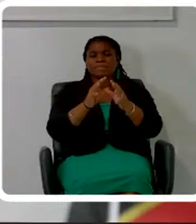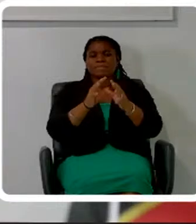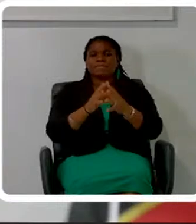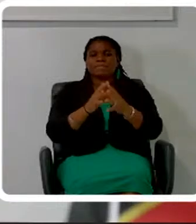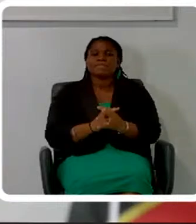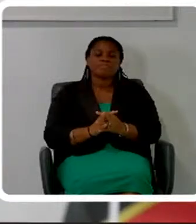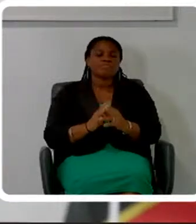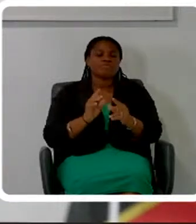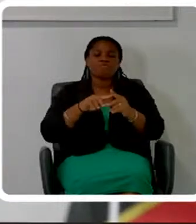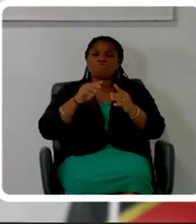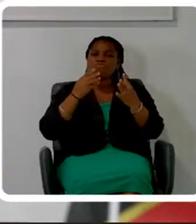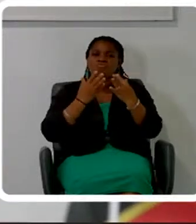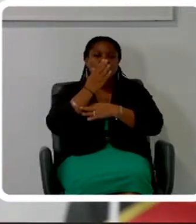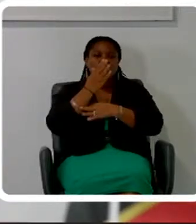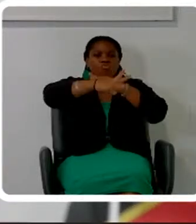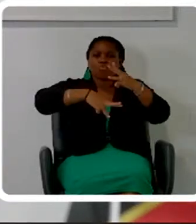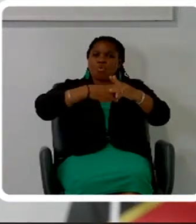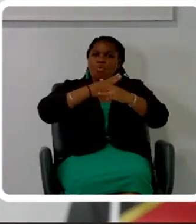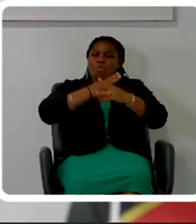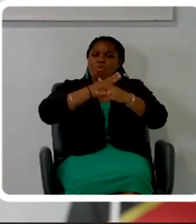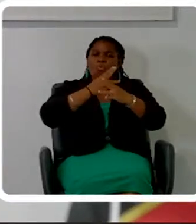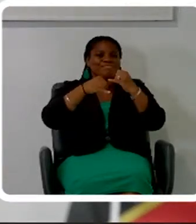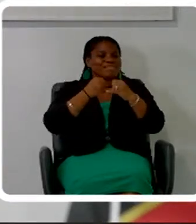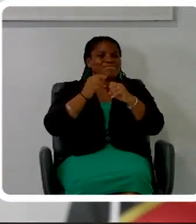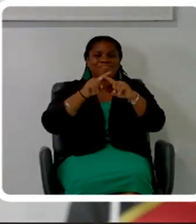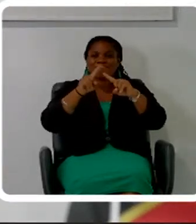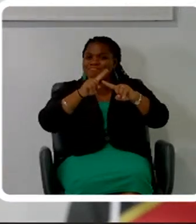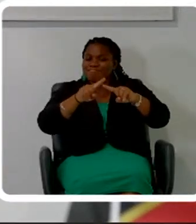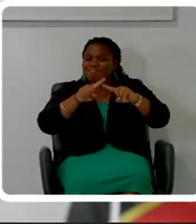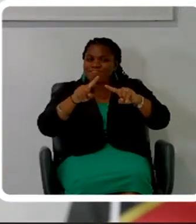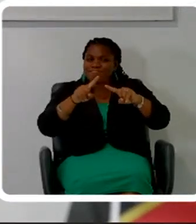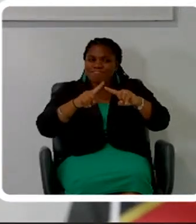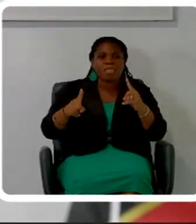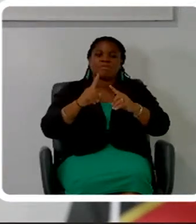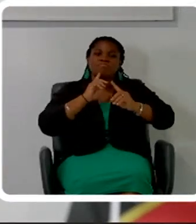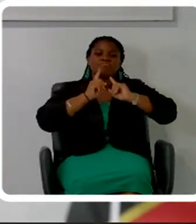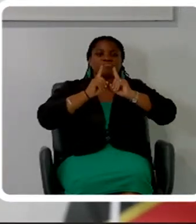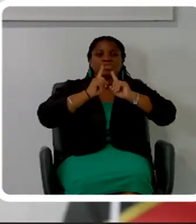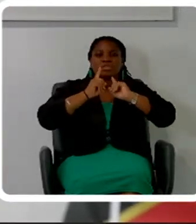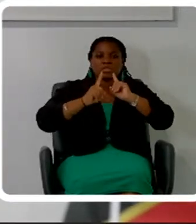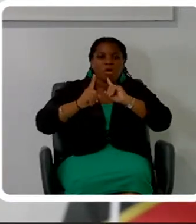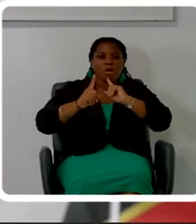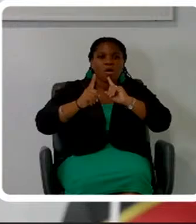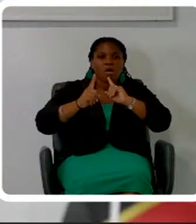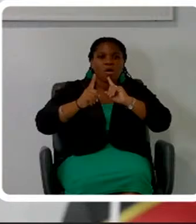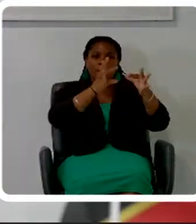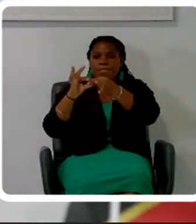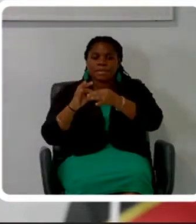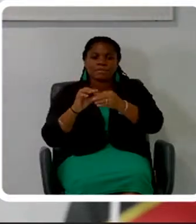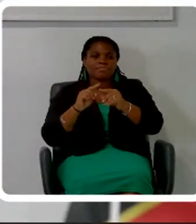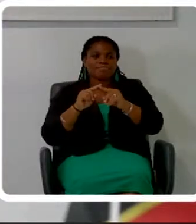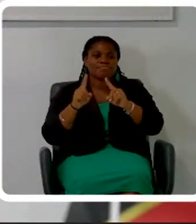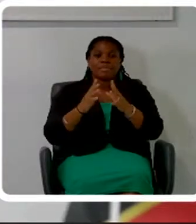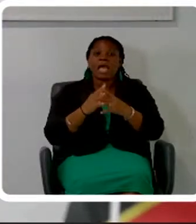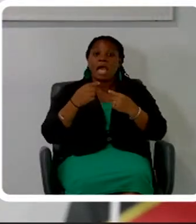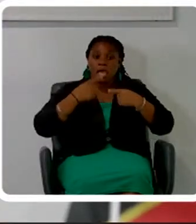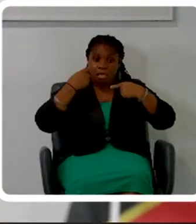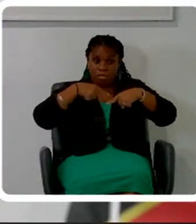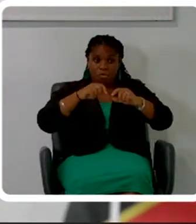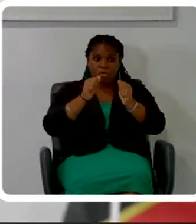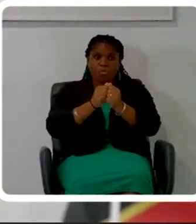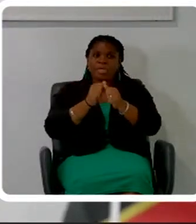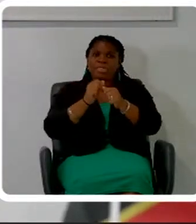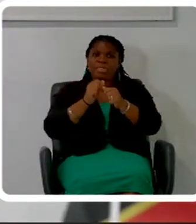and multilateral engagements. And so I traveled with a delegation, which would have